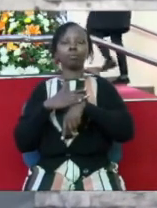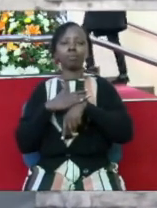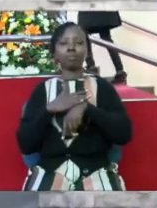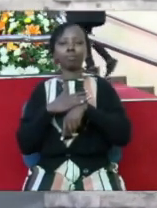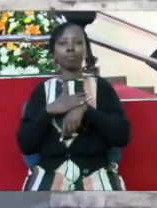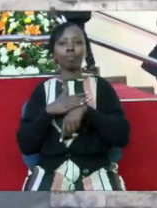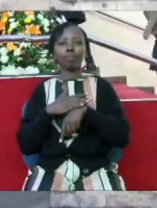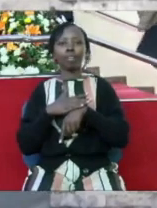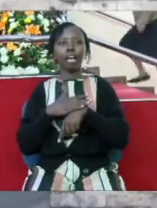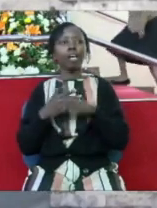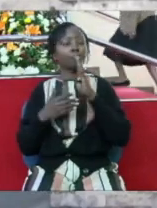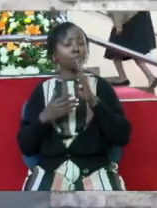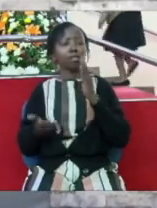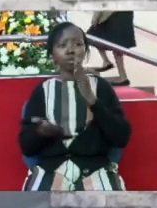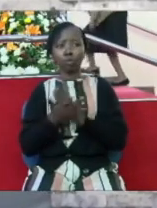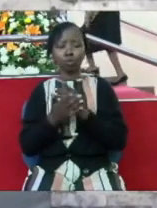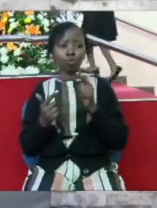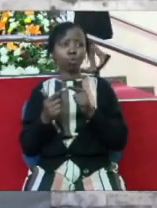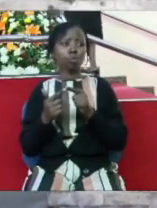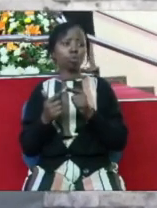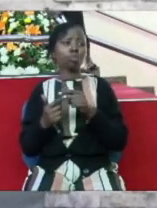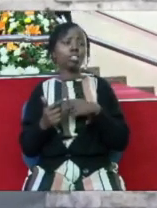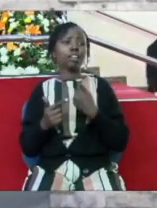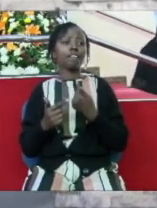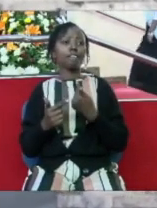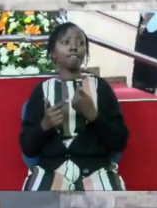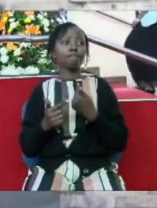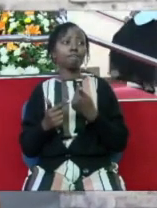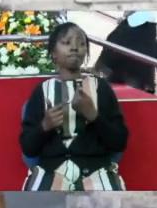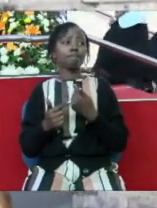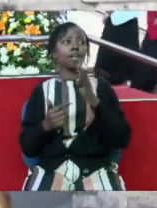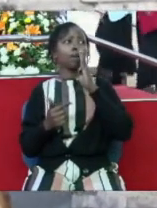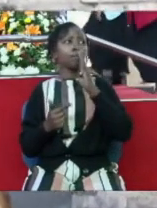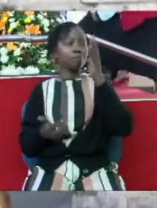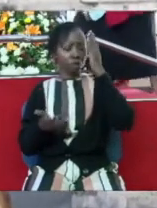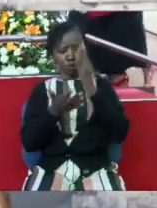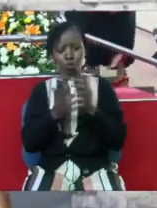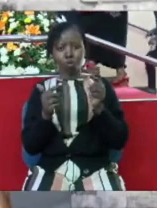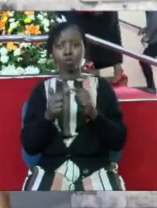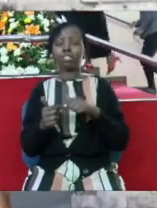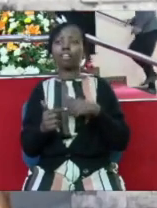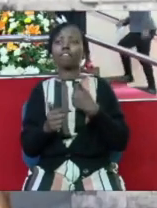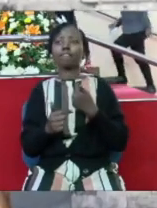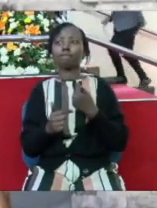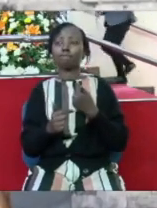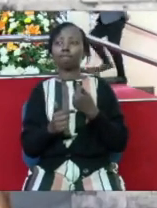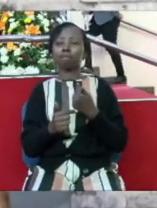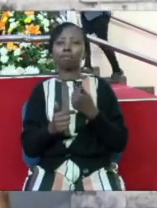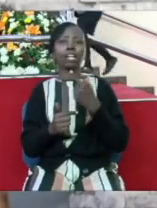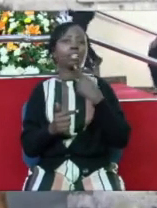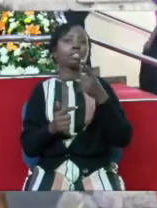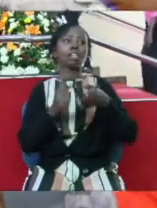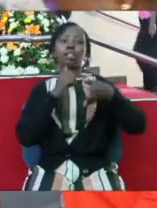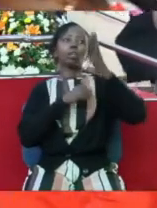honest with yourself. Na kuwa na uhakika na ukweli kwa wewe binafsi. Be honest with yourself. Kuwa mkweli kwa wewe mwenyewe. And tell God